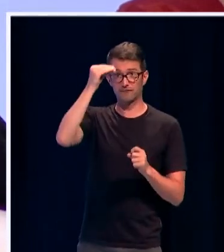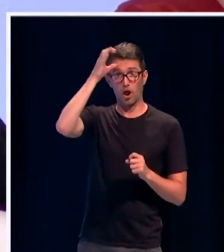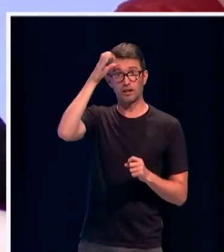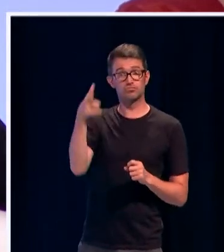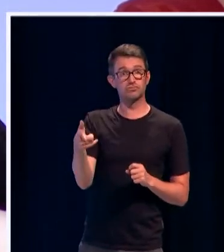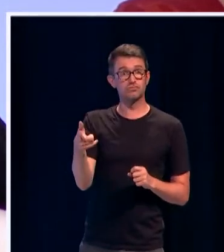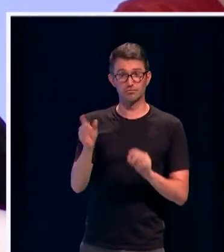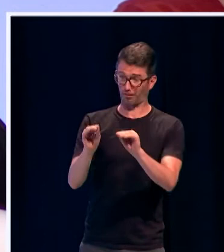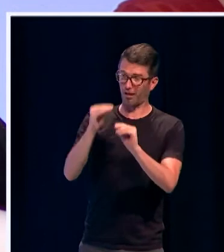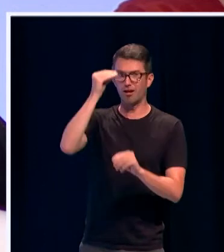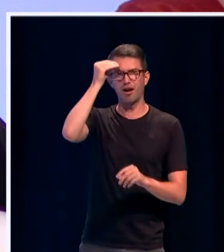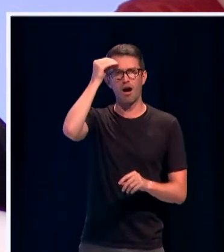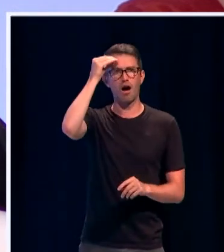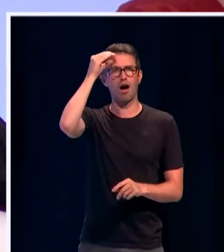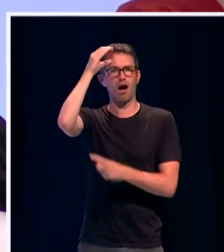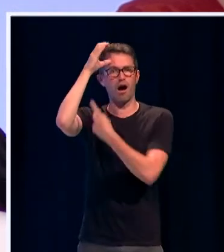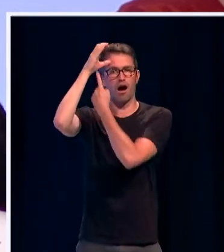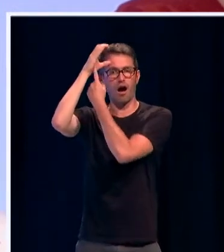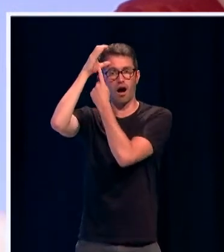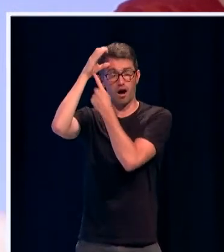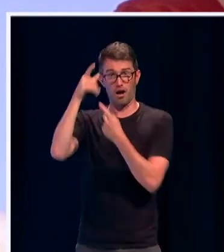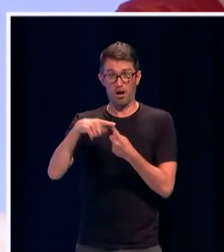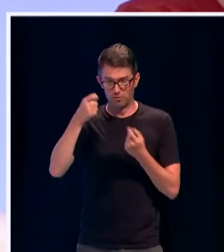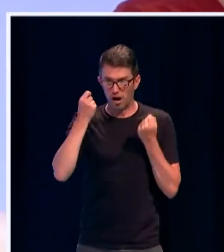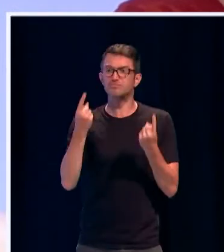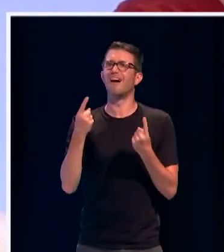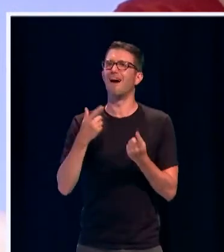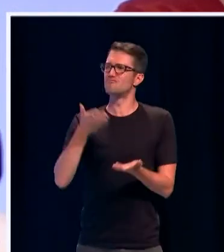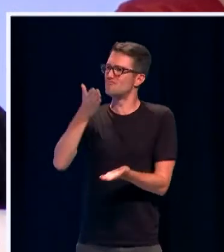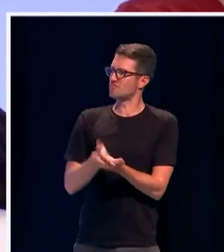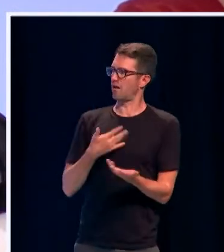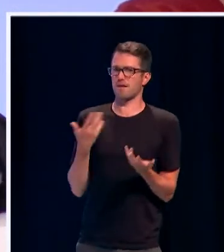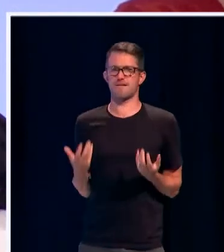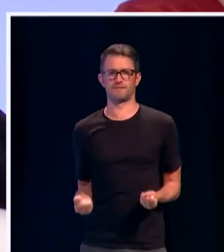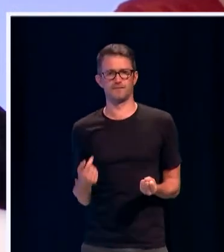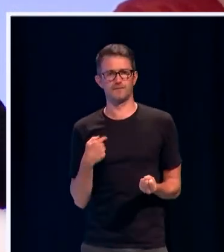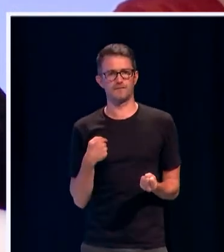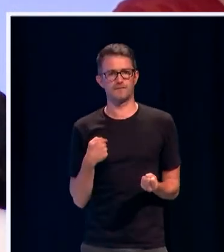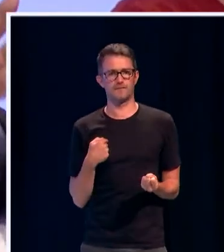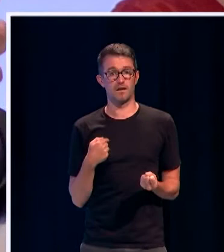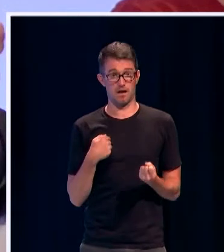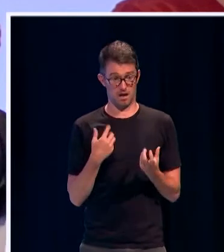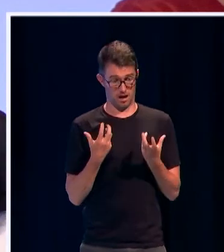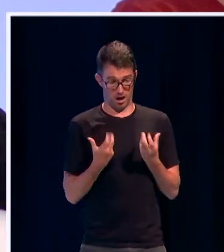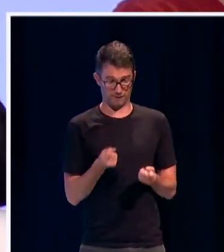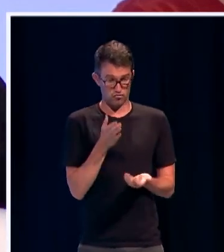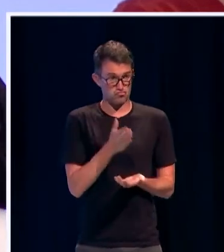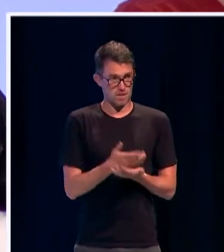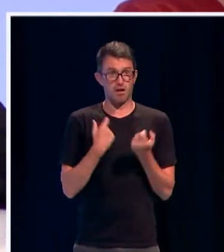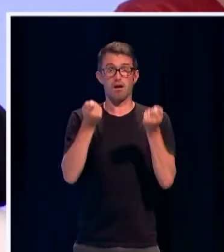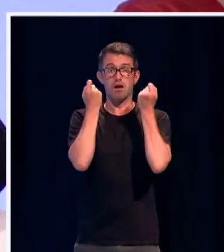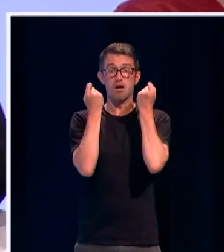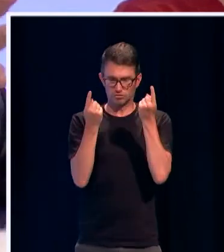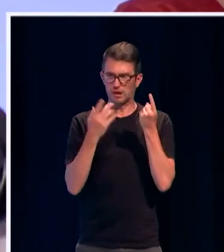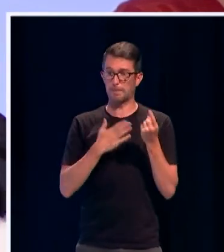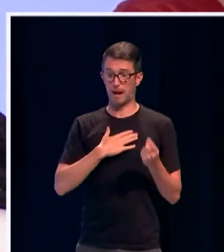And as holder of rights, he changes his position in negotiation with the government, in